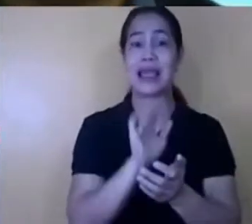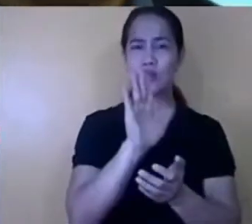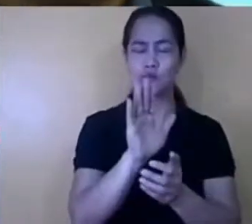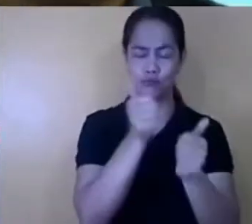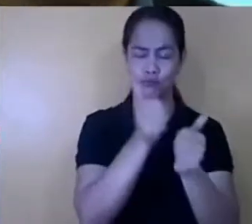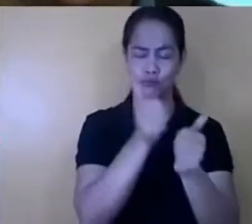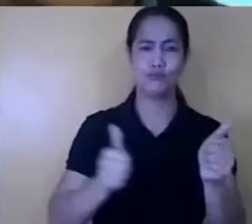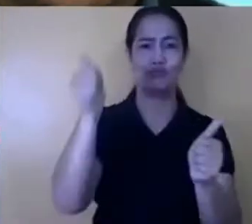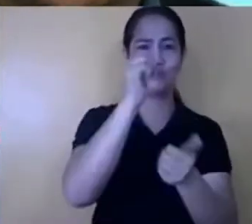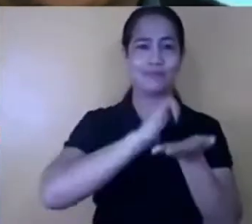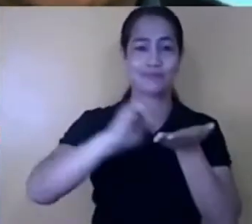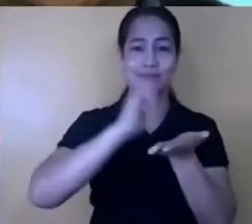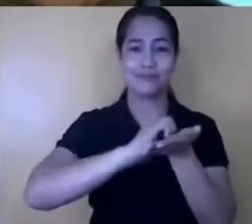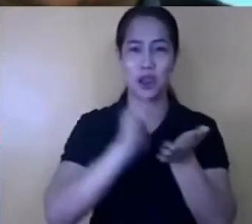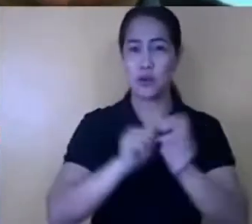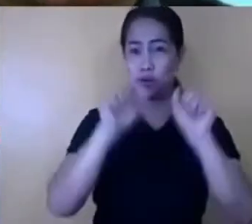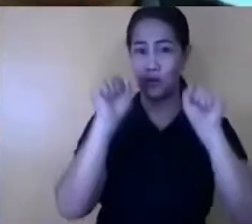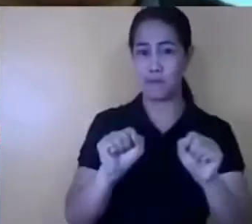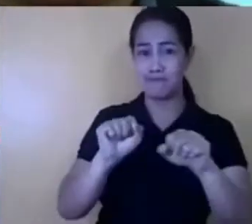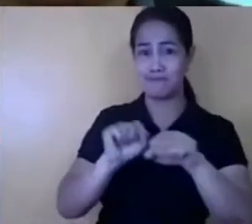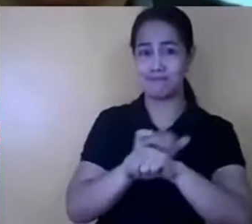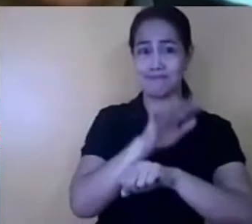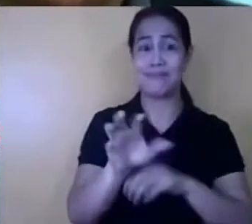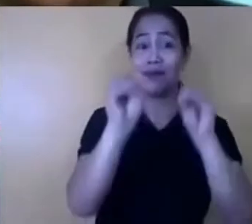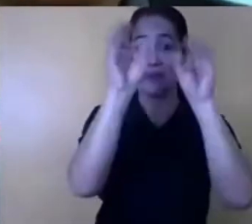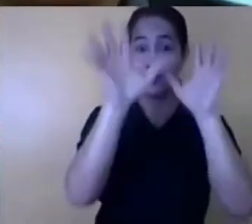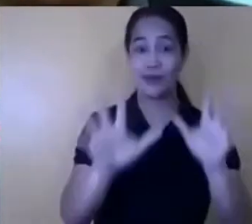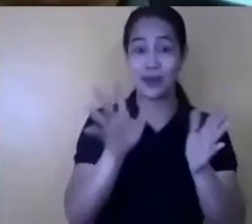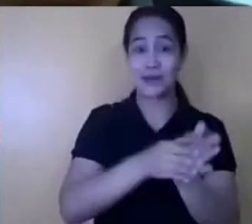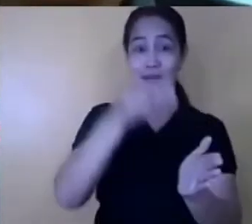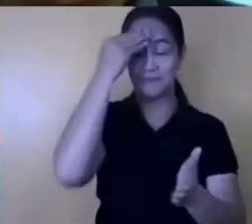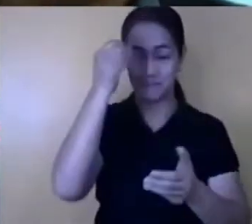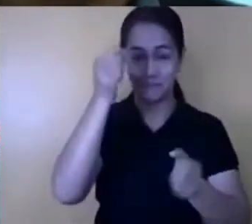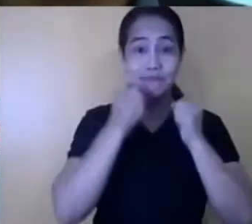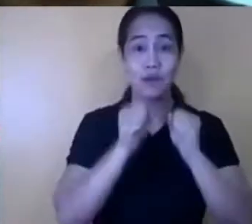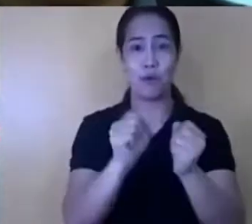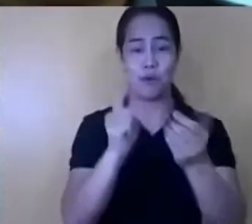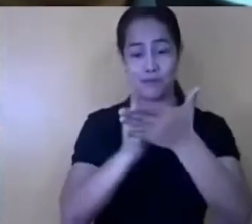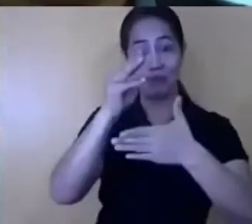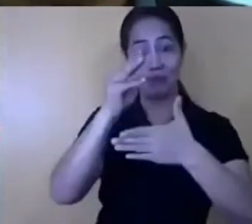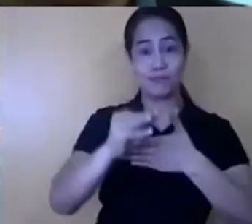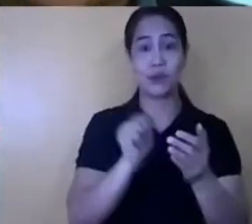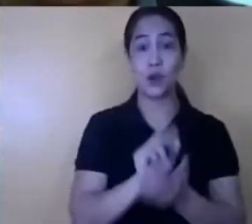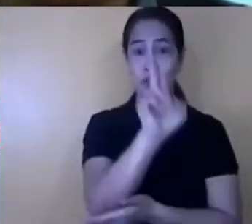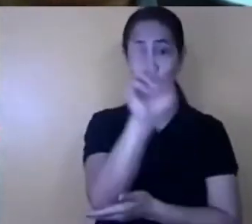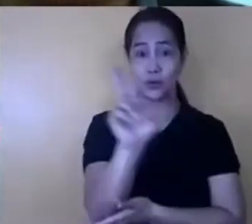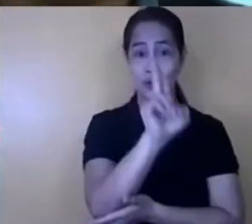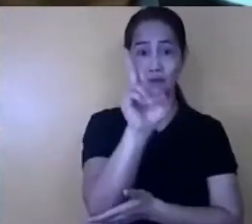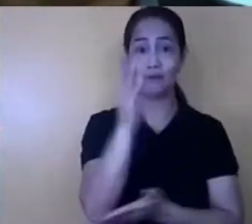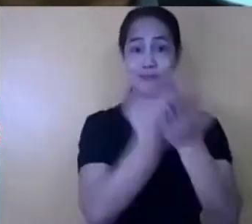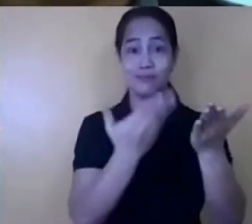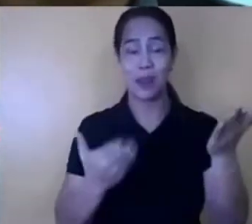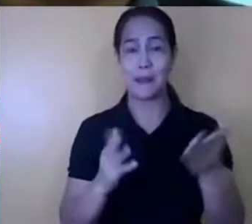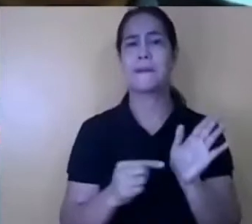because you were able to implement a teaching and learning strategy or program using materials based on